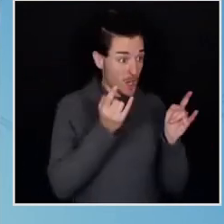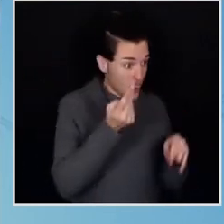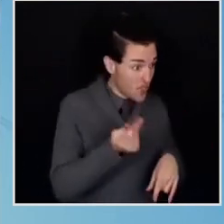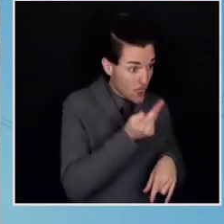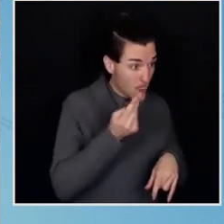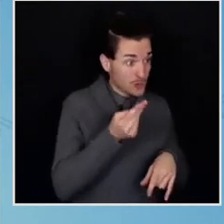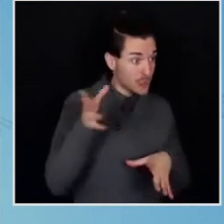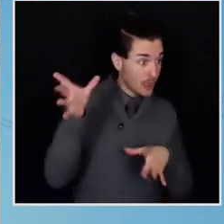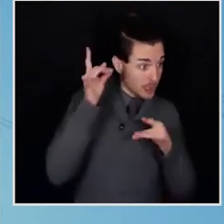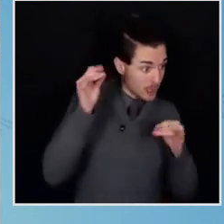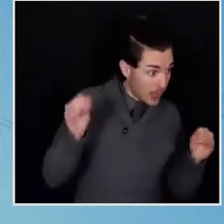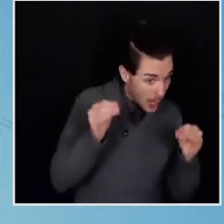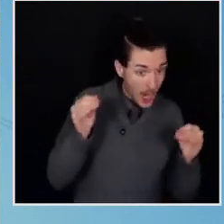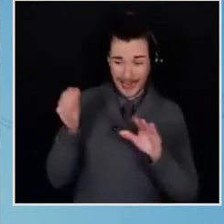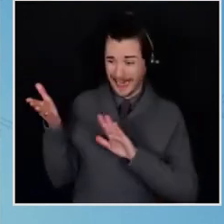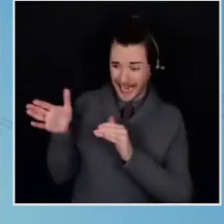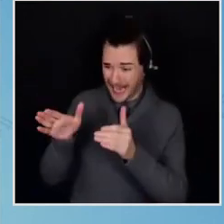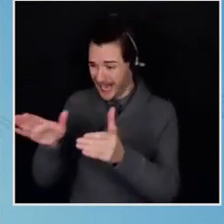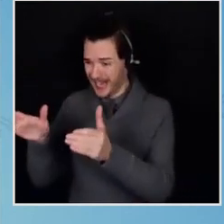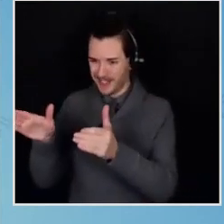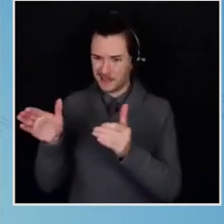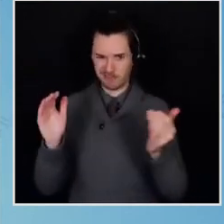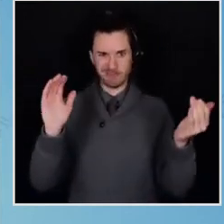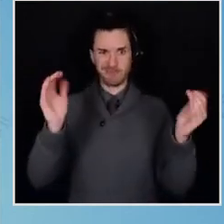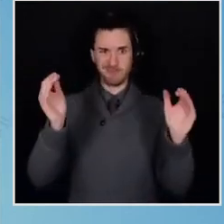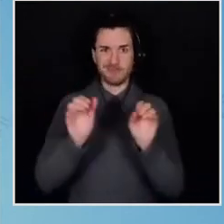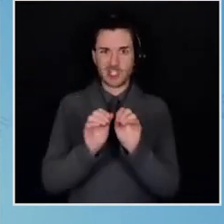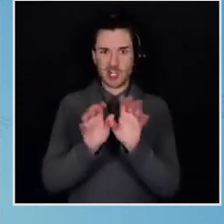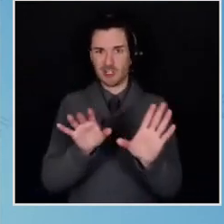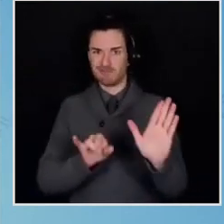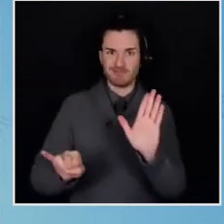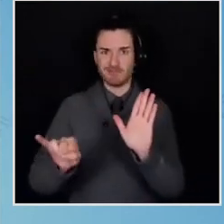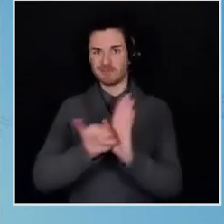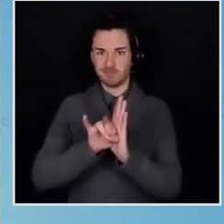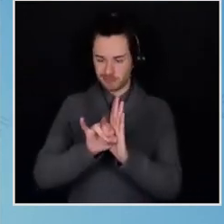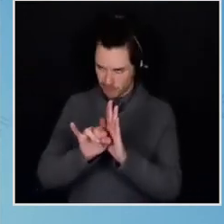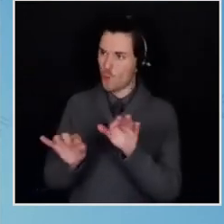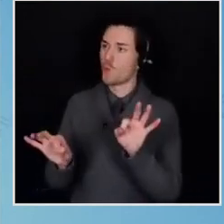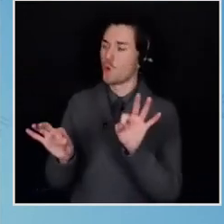not getting sick. And my hope is they'll be then inclined to say, okay,